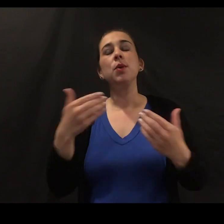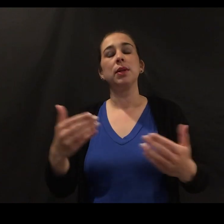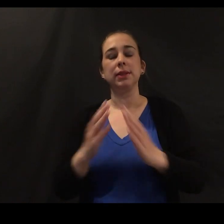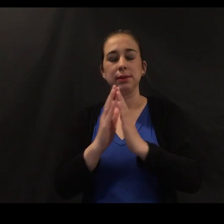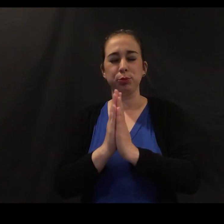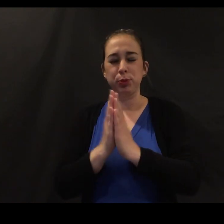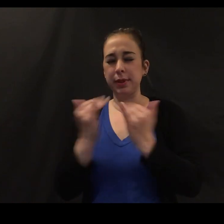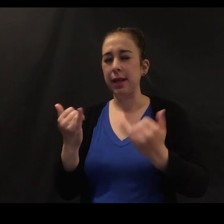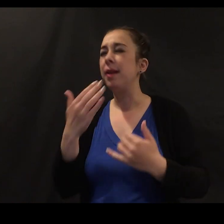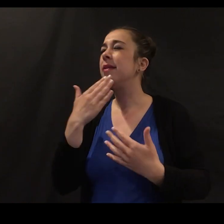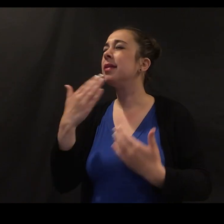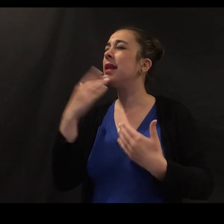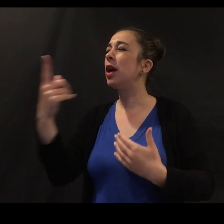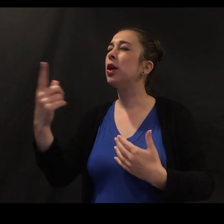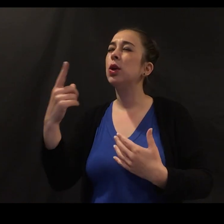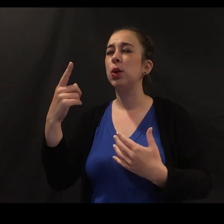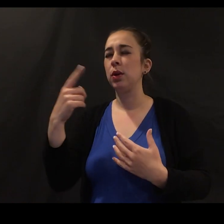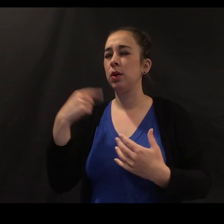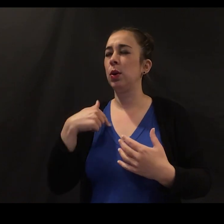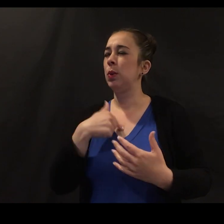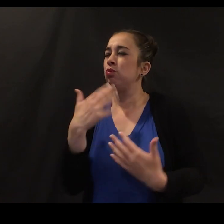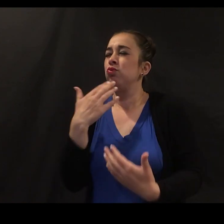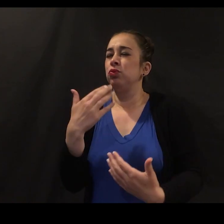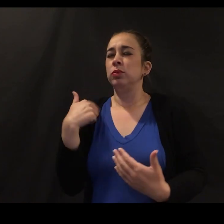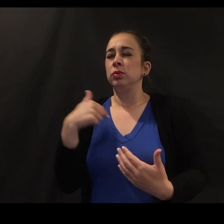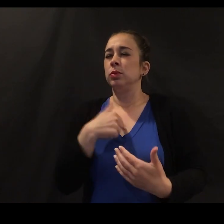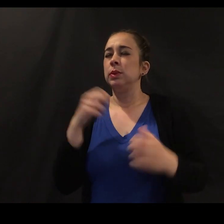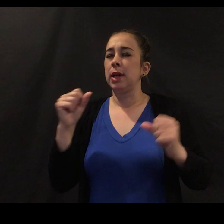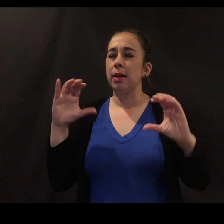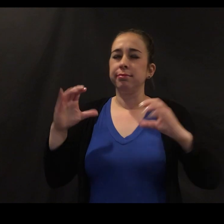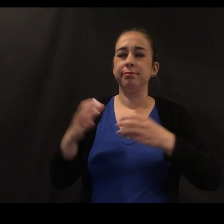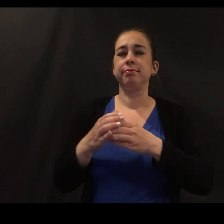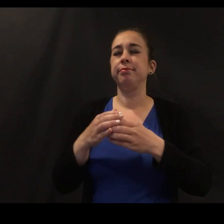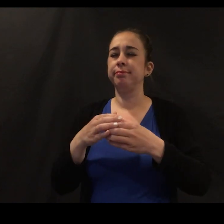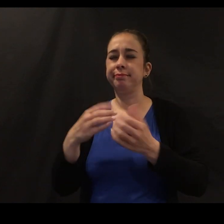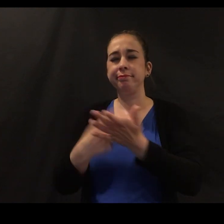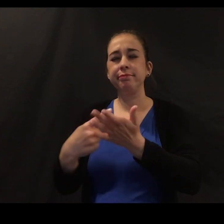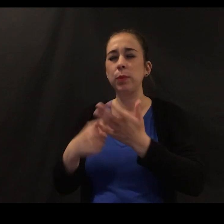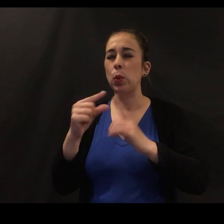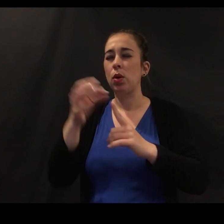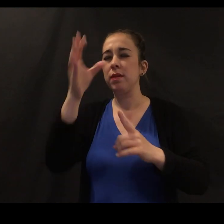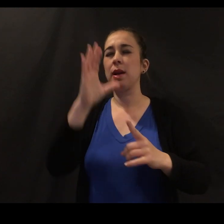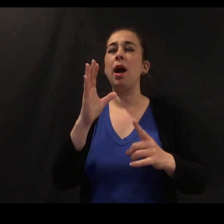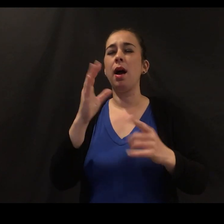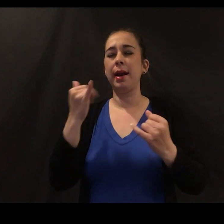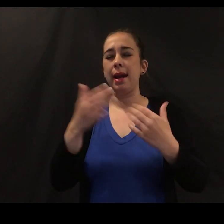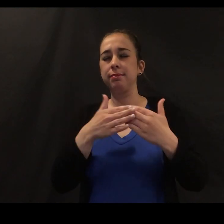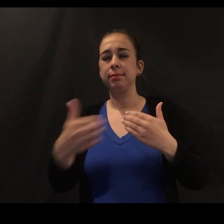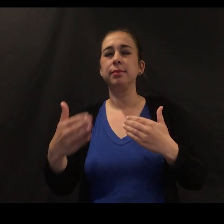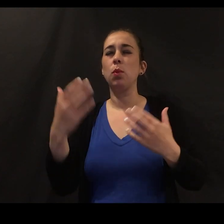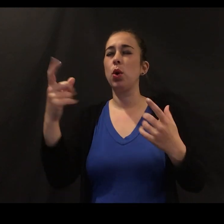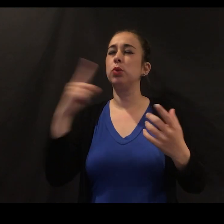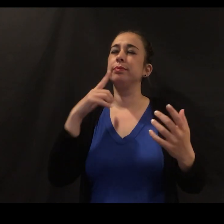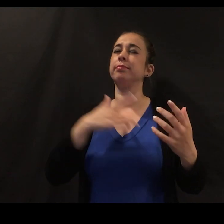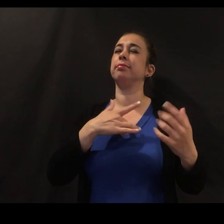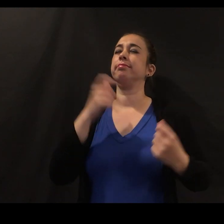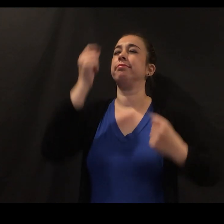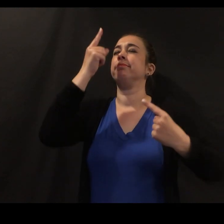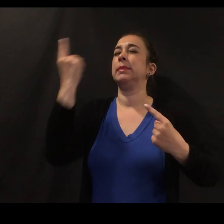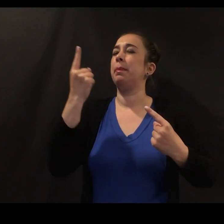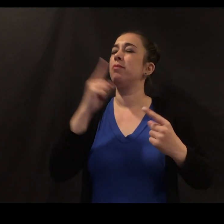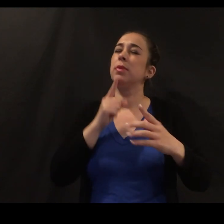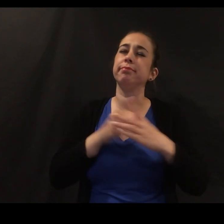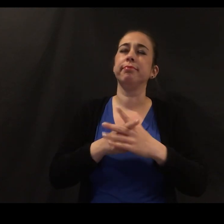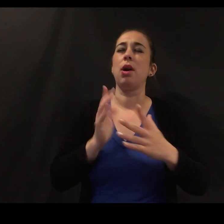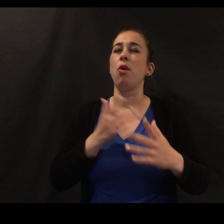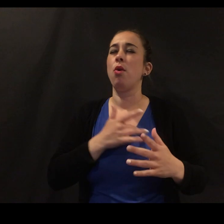Father, we thank you for your word this evening. So grateful that we can come and gather around the word of God. And we ask in these next few moments you'd speak to us. Let something come to our hearts today